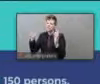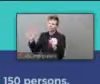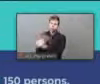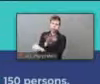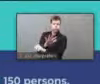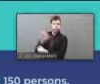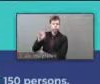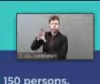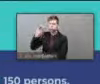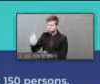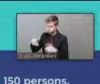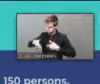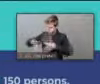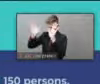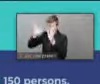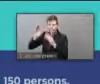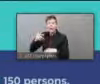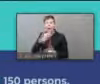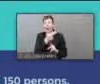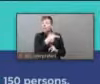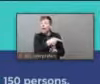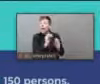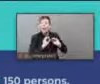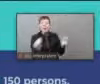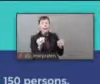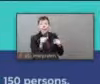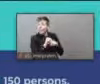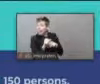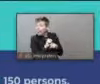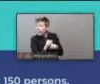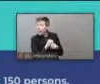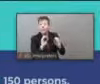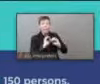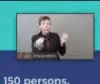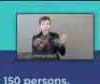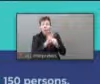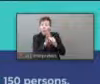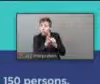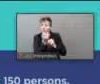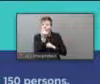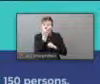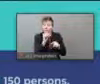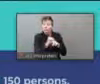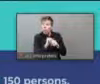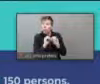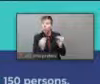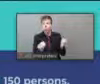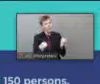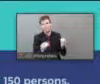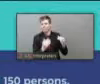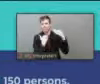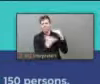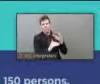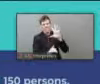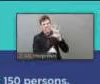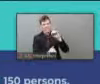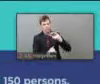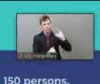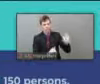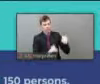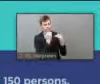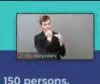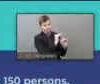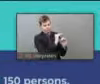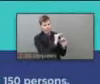Council for getting all of those done for all businesses, and 50% of occupancy for everybody else. Look at the mass gathering